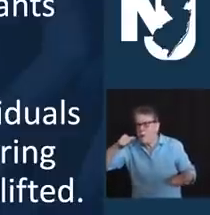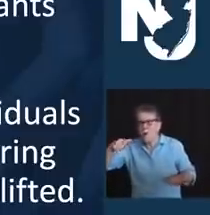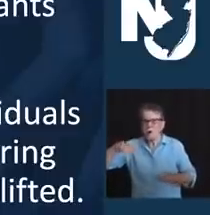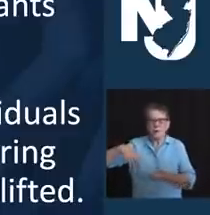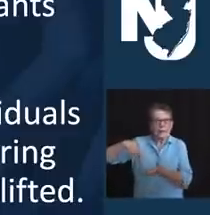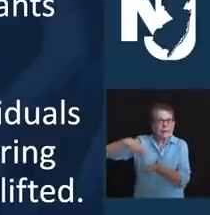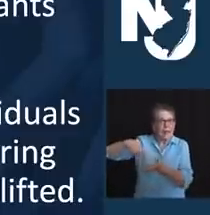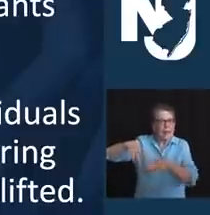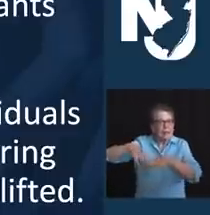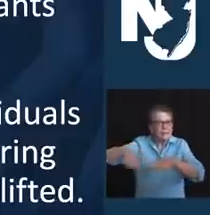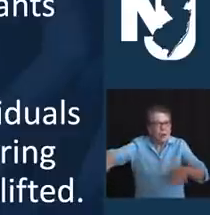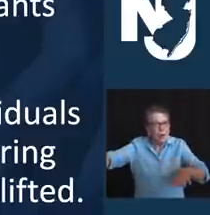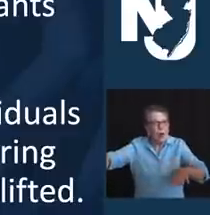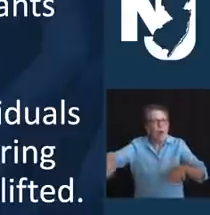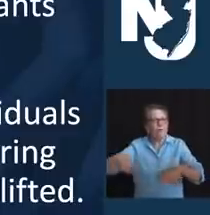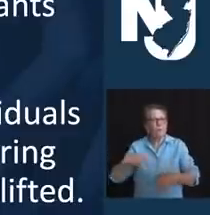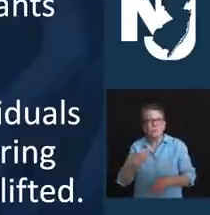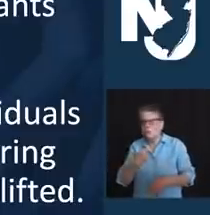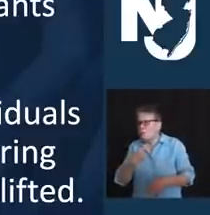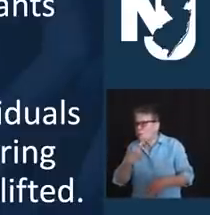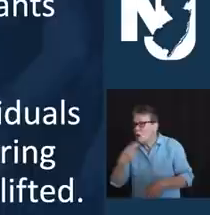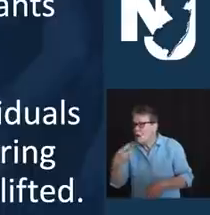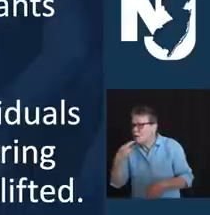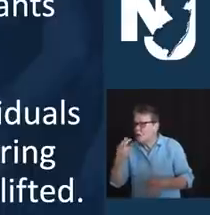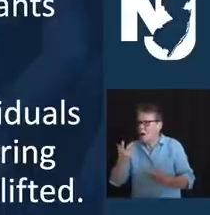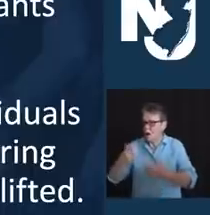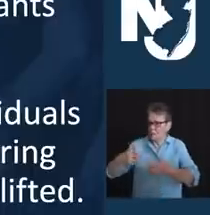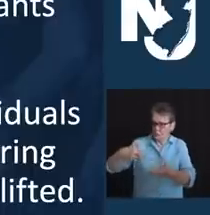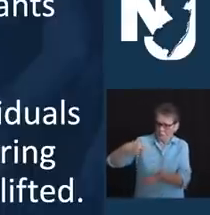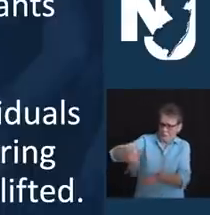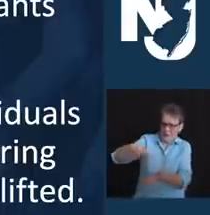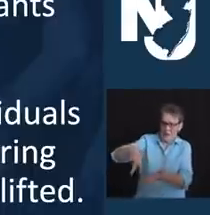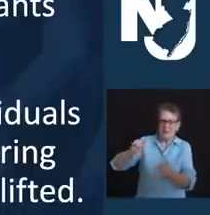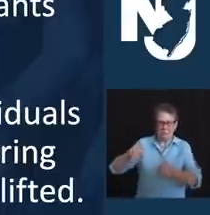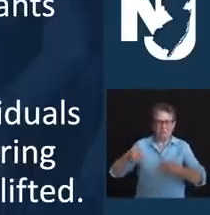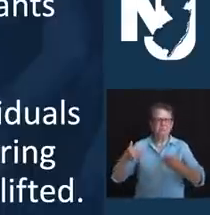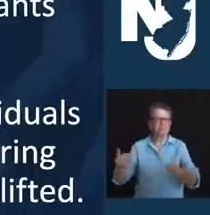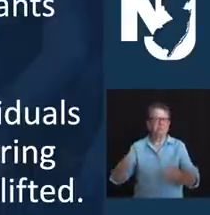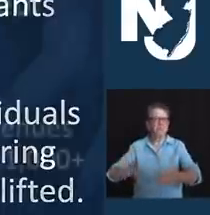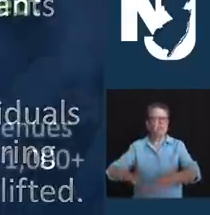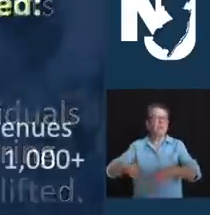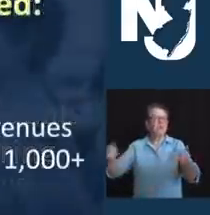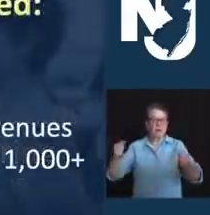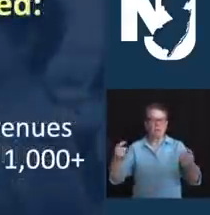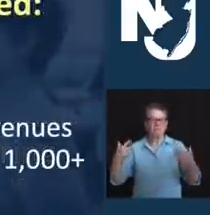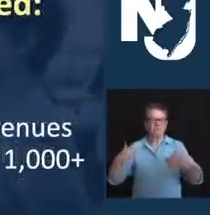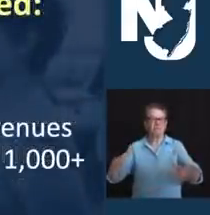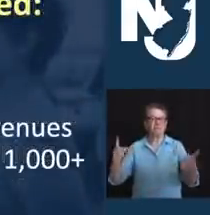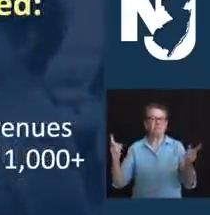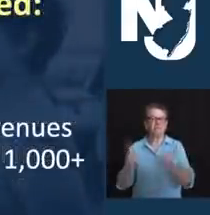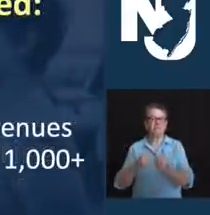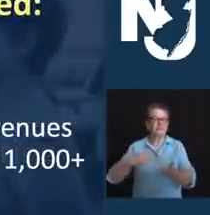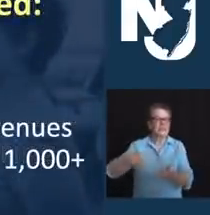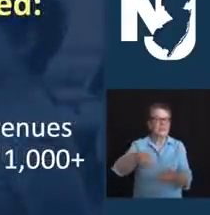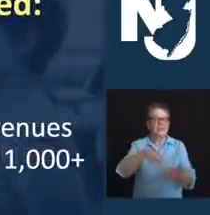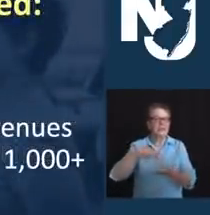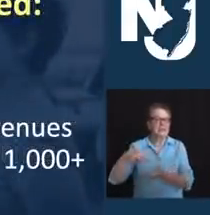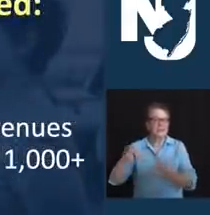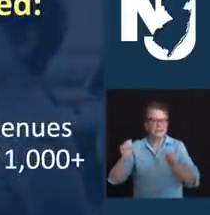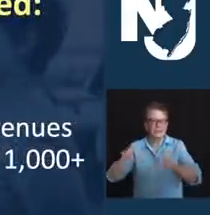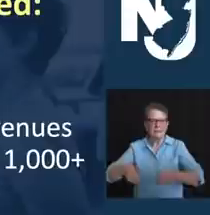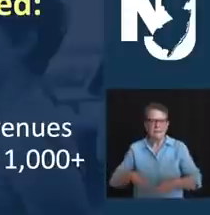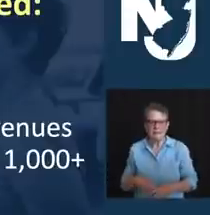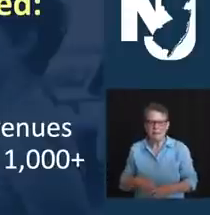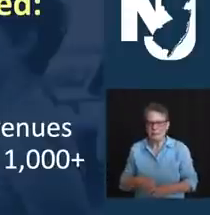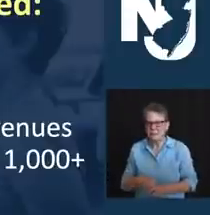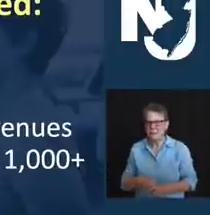or drinking at bars and restaurants. And looking 1 week further ahead, on